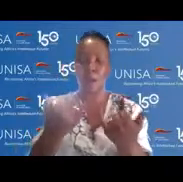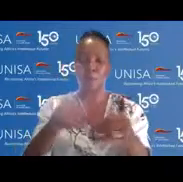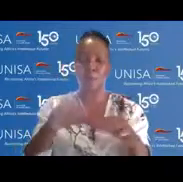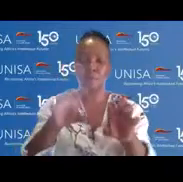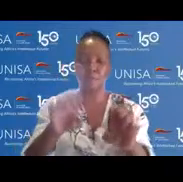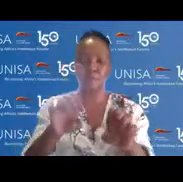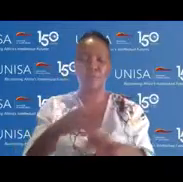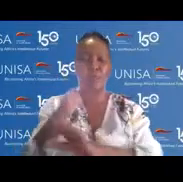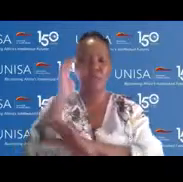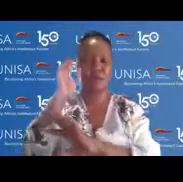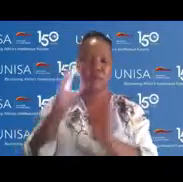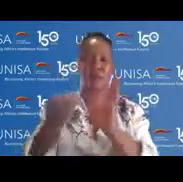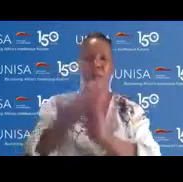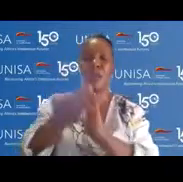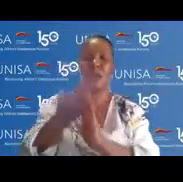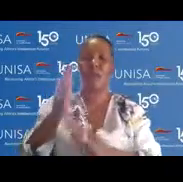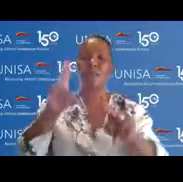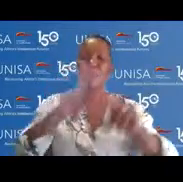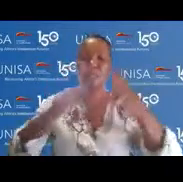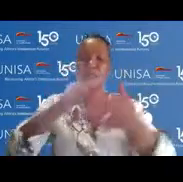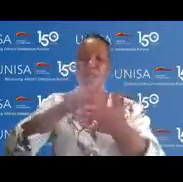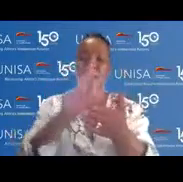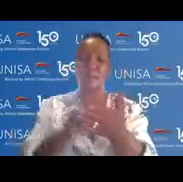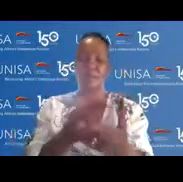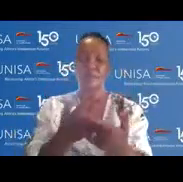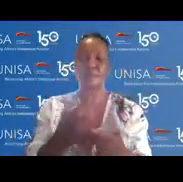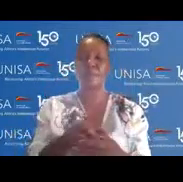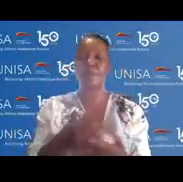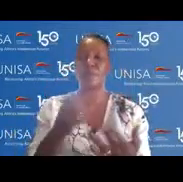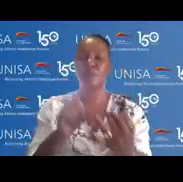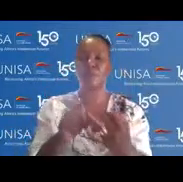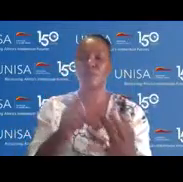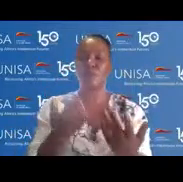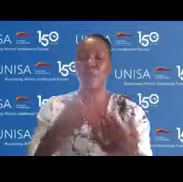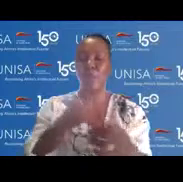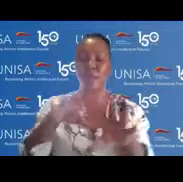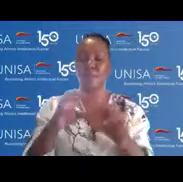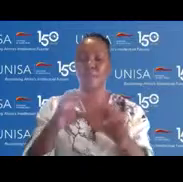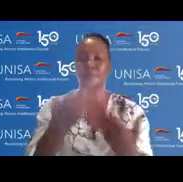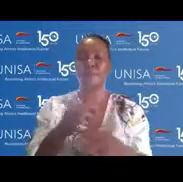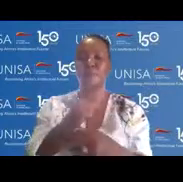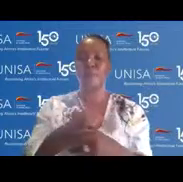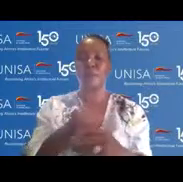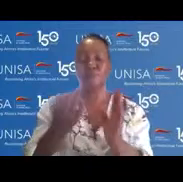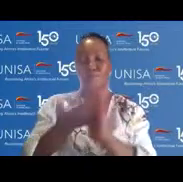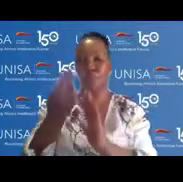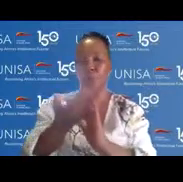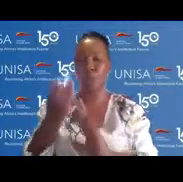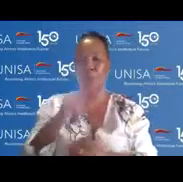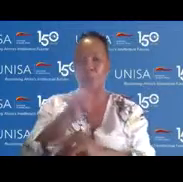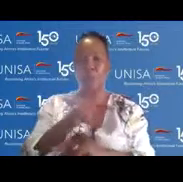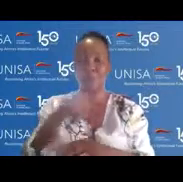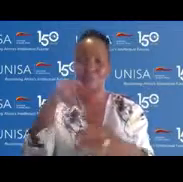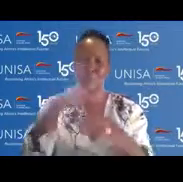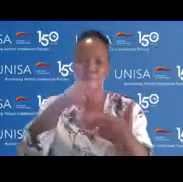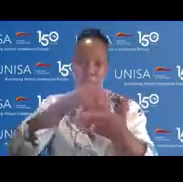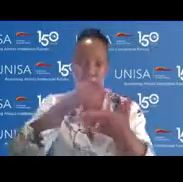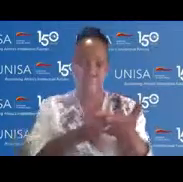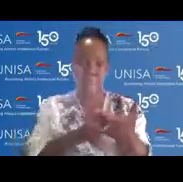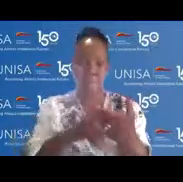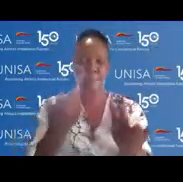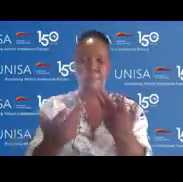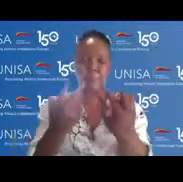Invigilator app on My Exams. So when you complete this upload process within this app, you can actually share